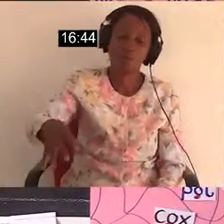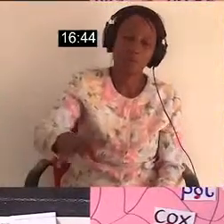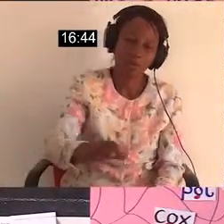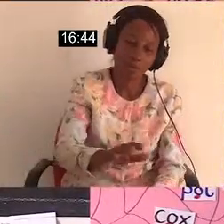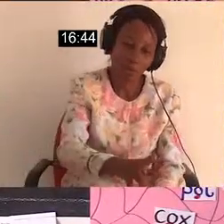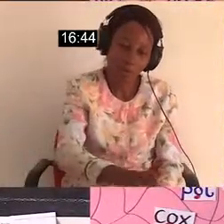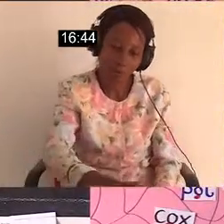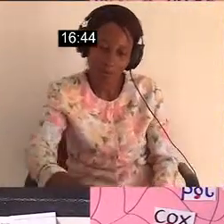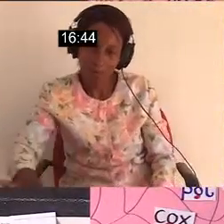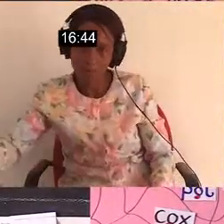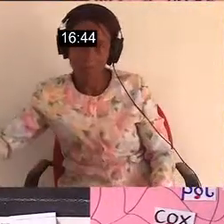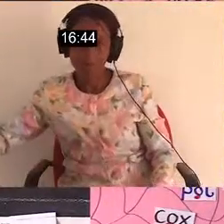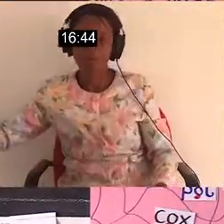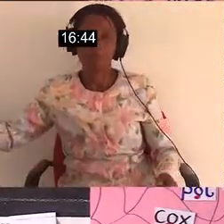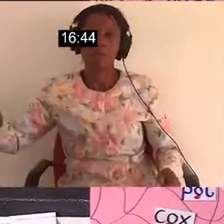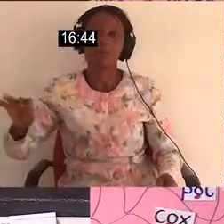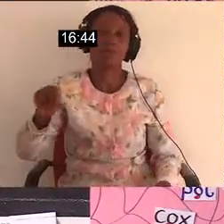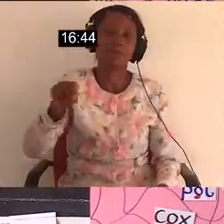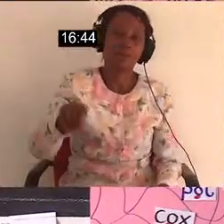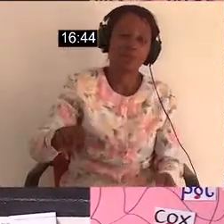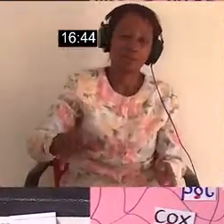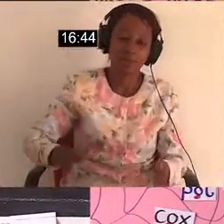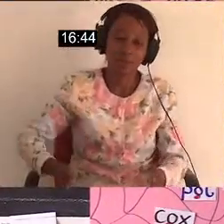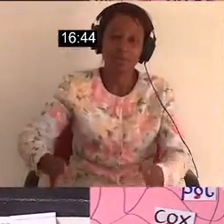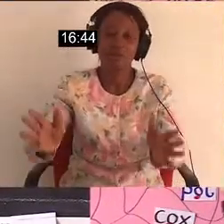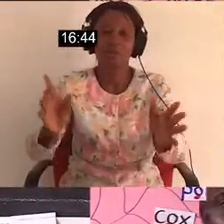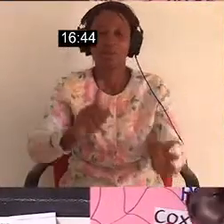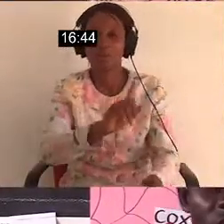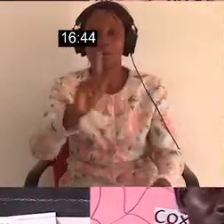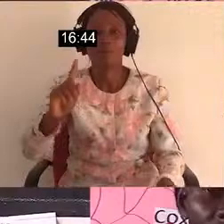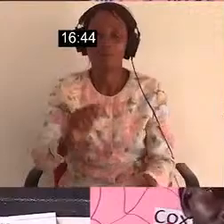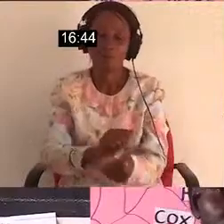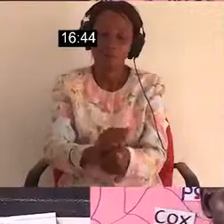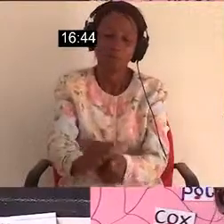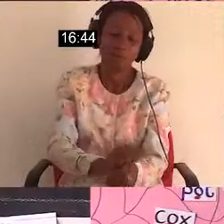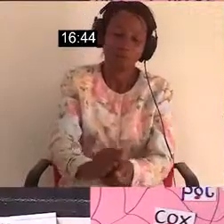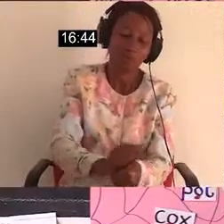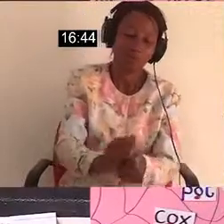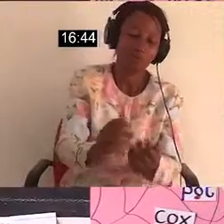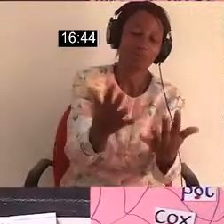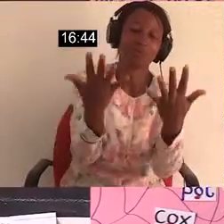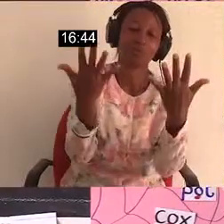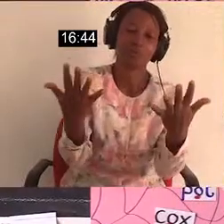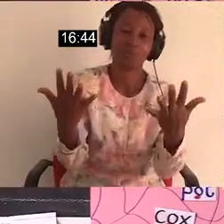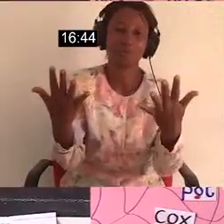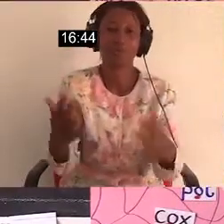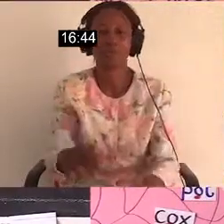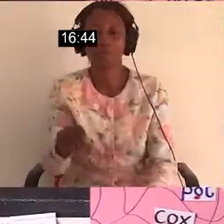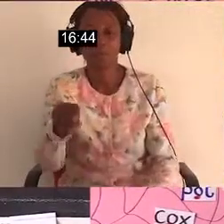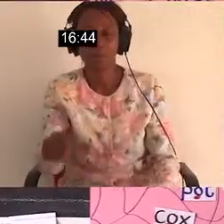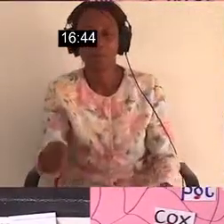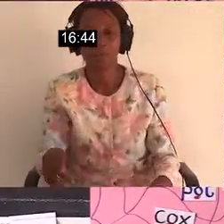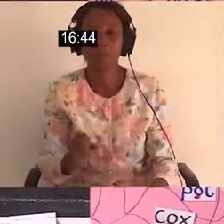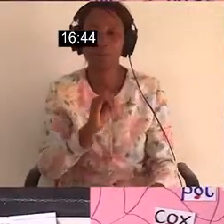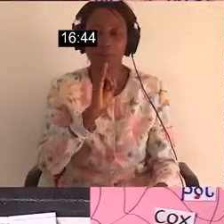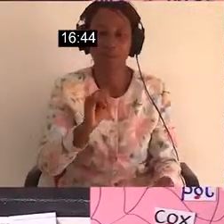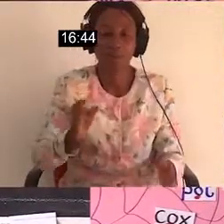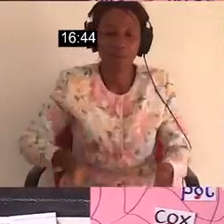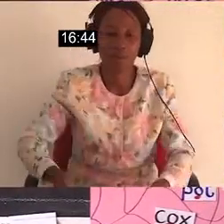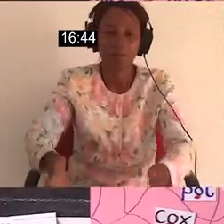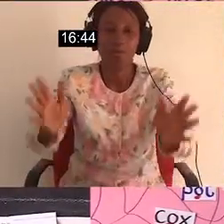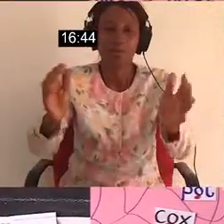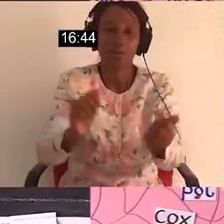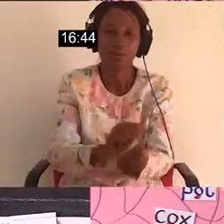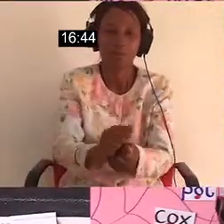water. This is the way we wash our hands, we wash our hands, we wash our